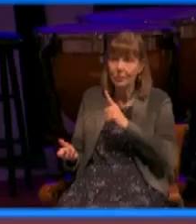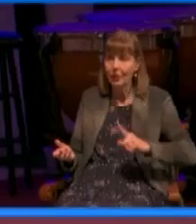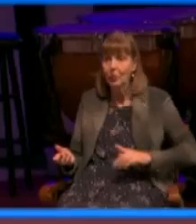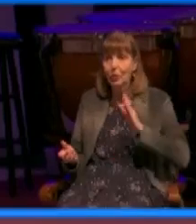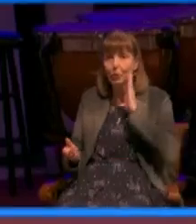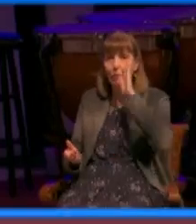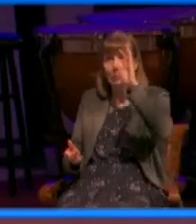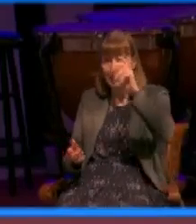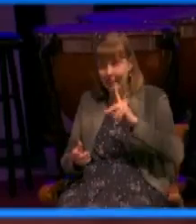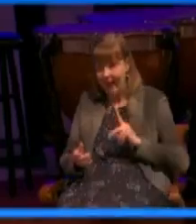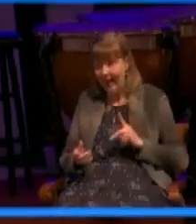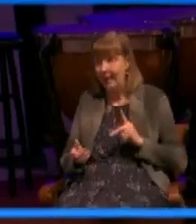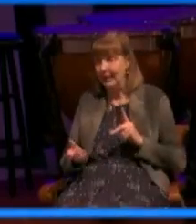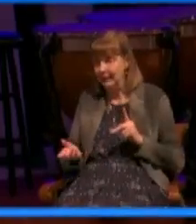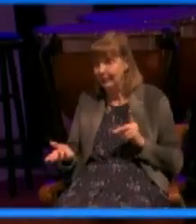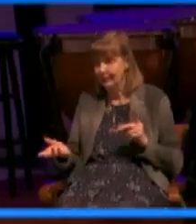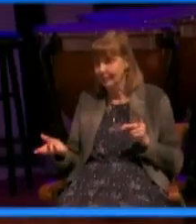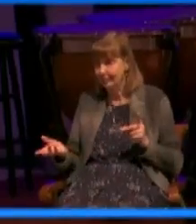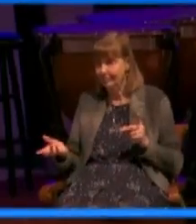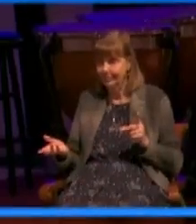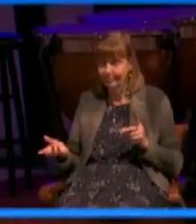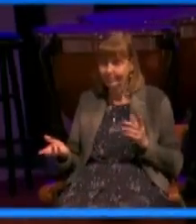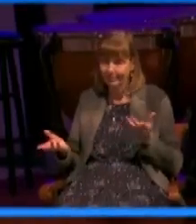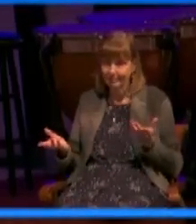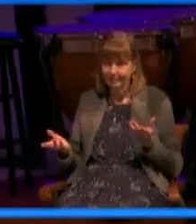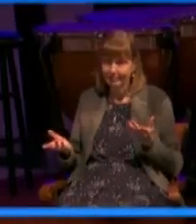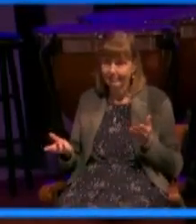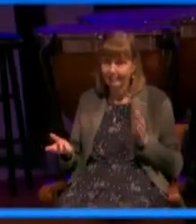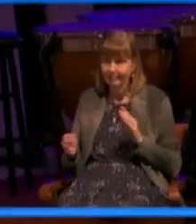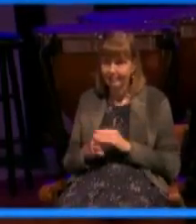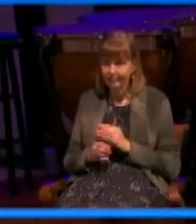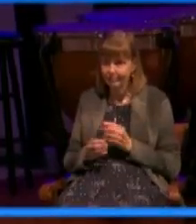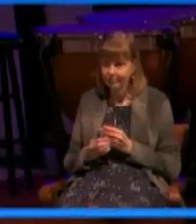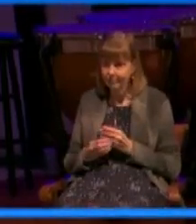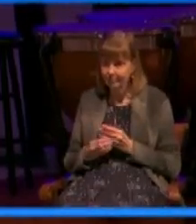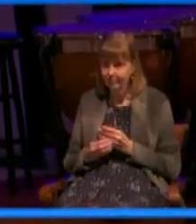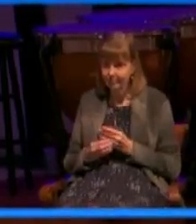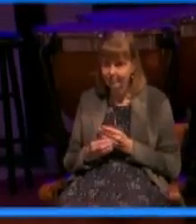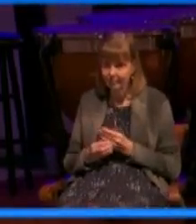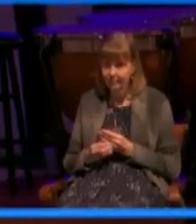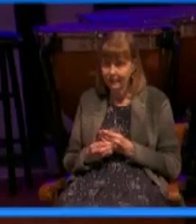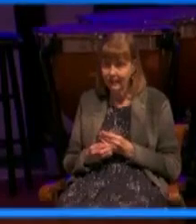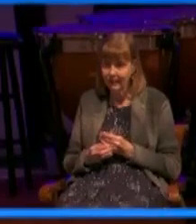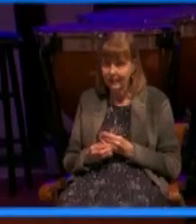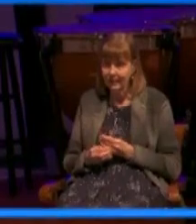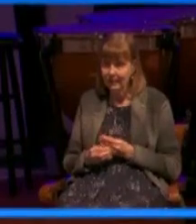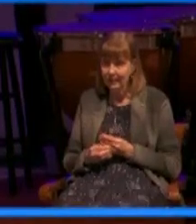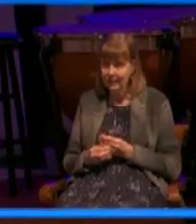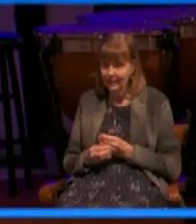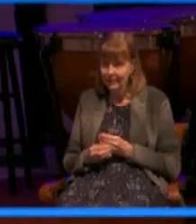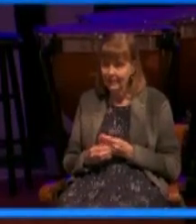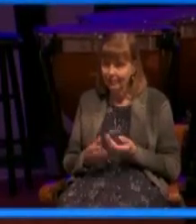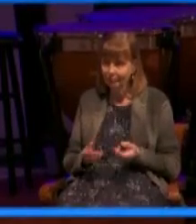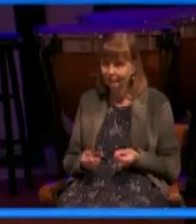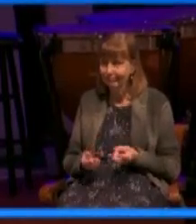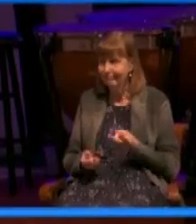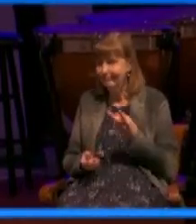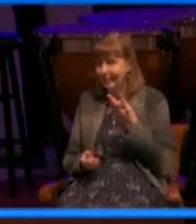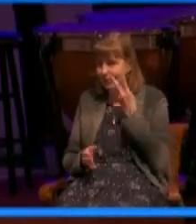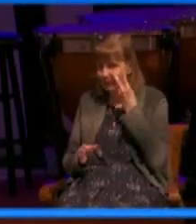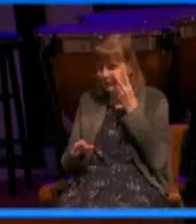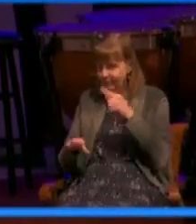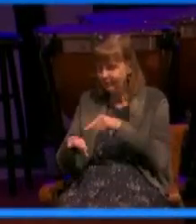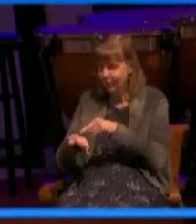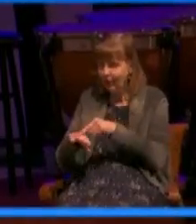will be a different kind of living. So eventually the ring will come off.